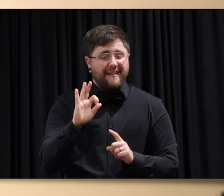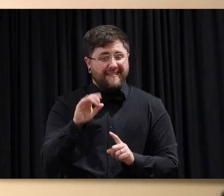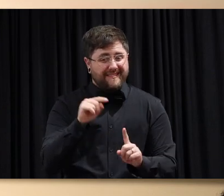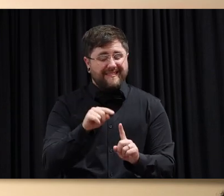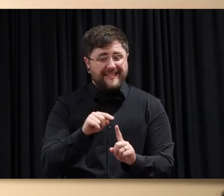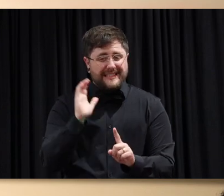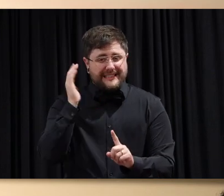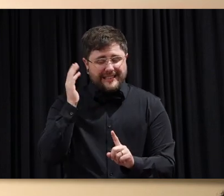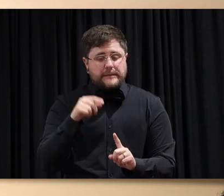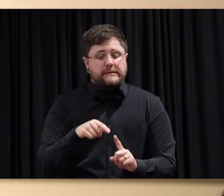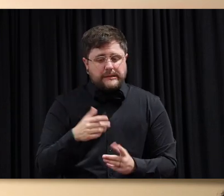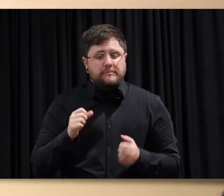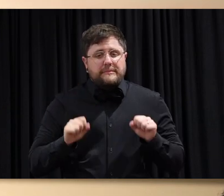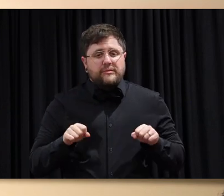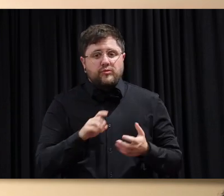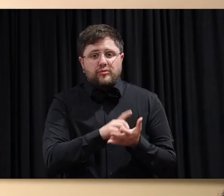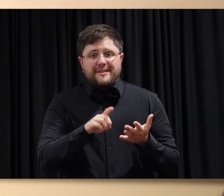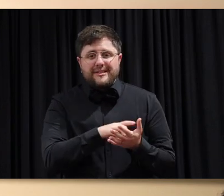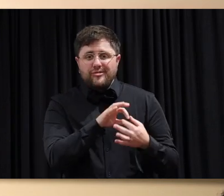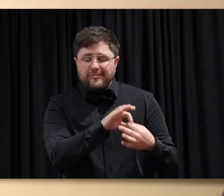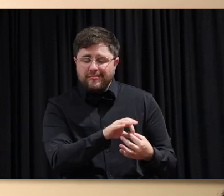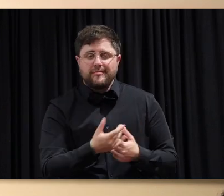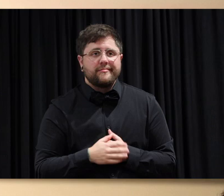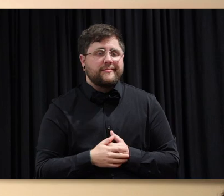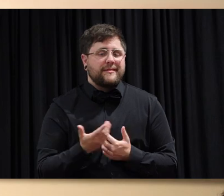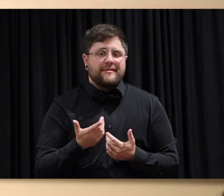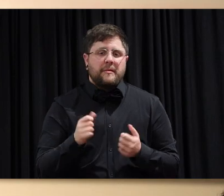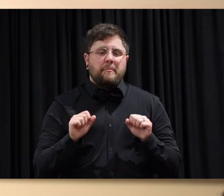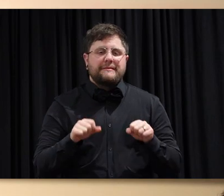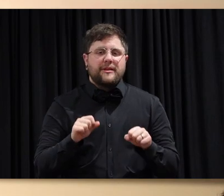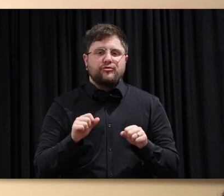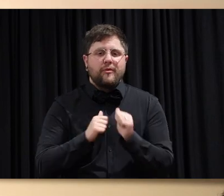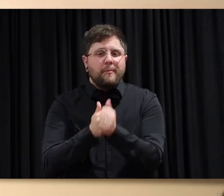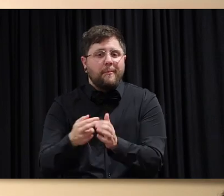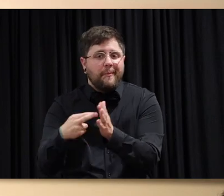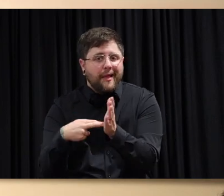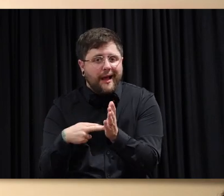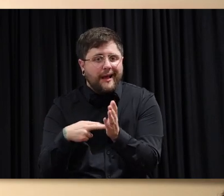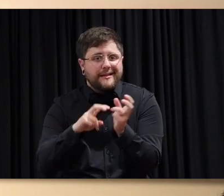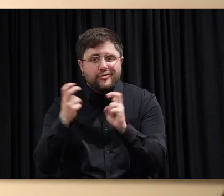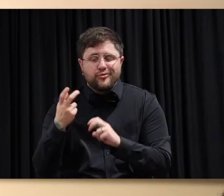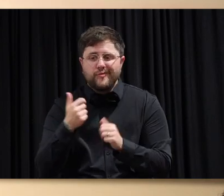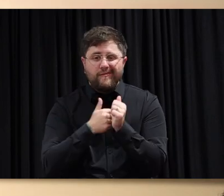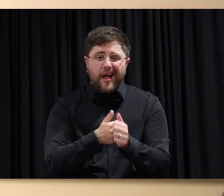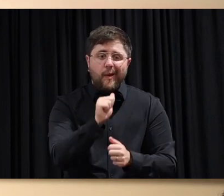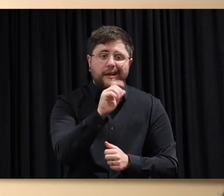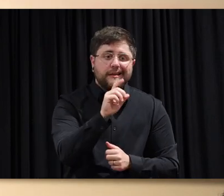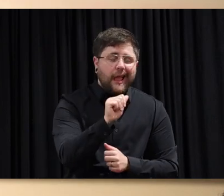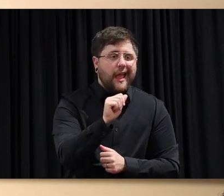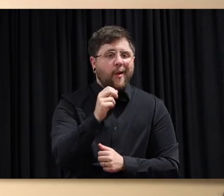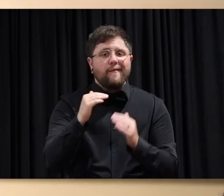sounds like it's, you know, a potential discrimination issue, or, you know, a potential compliance issue with either ADA or the Fair Housing Act or our